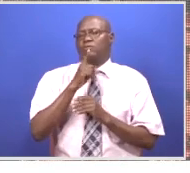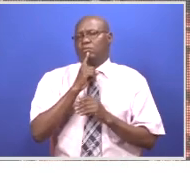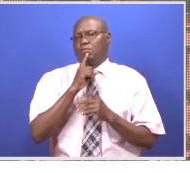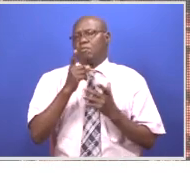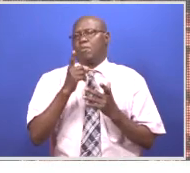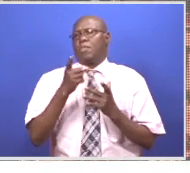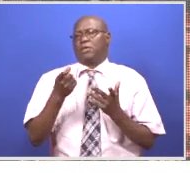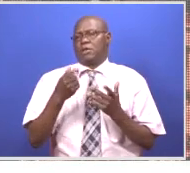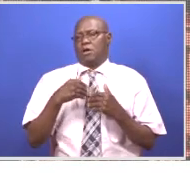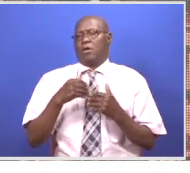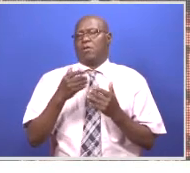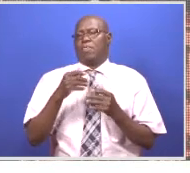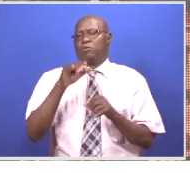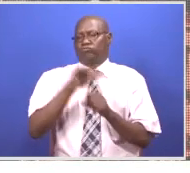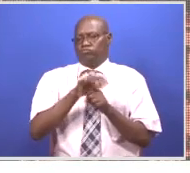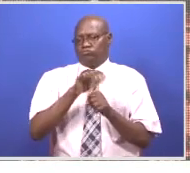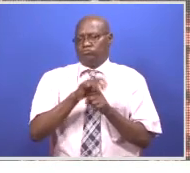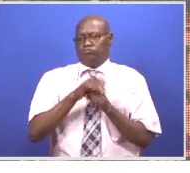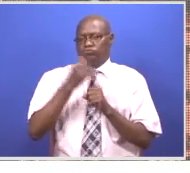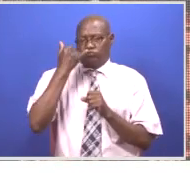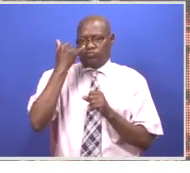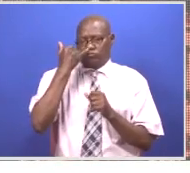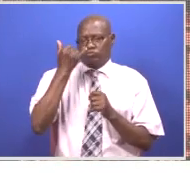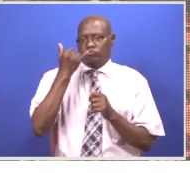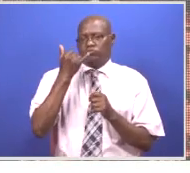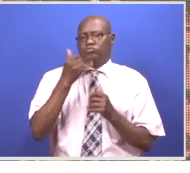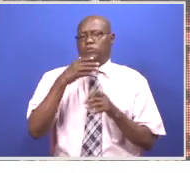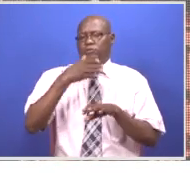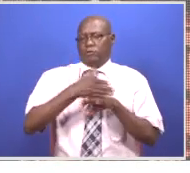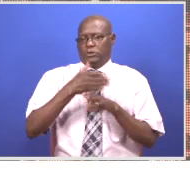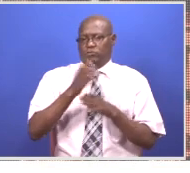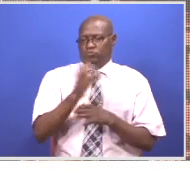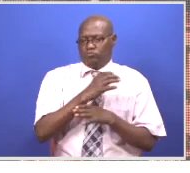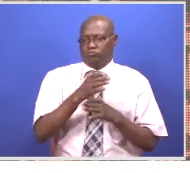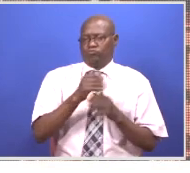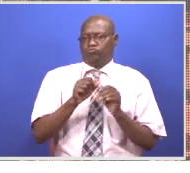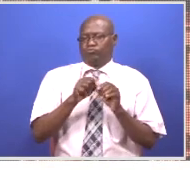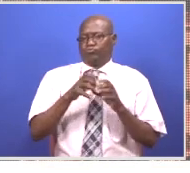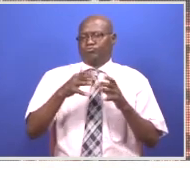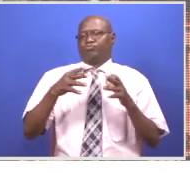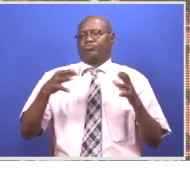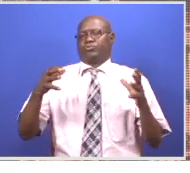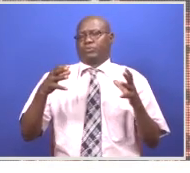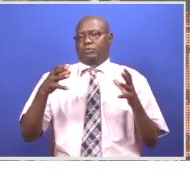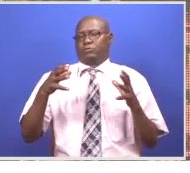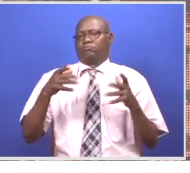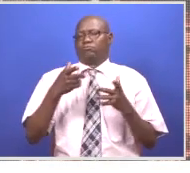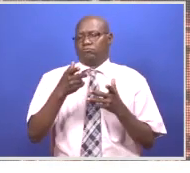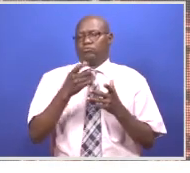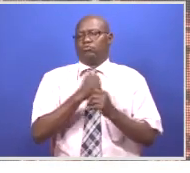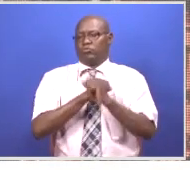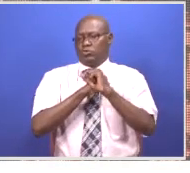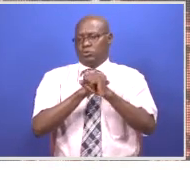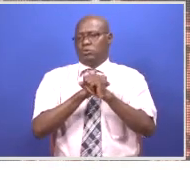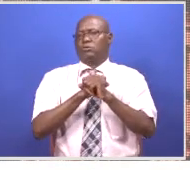of illicit alcohol and drug consumption. The exercise seeks to help the government to protect the youth from